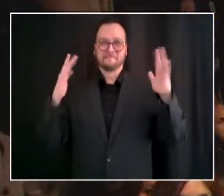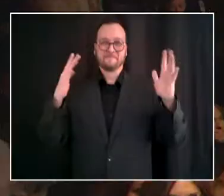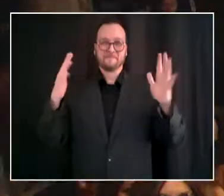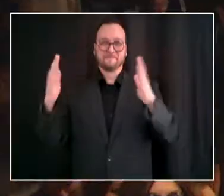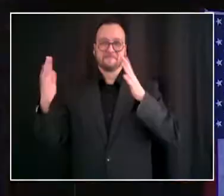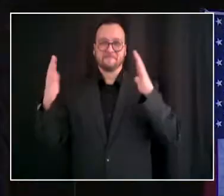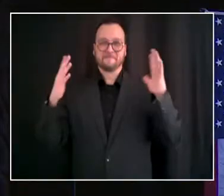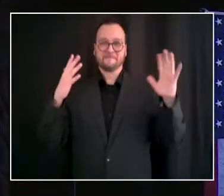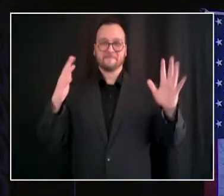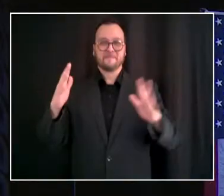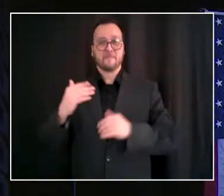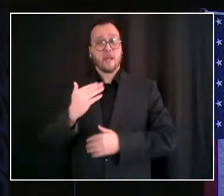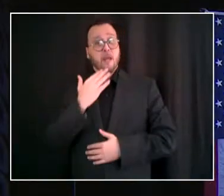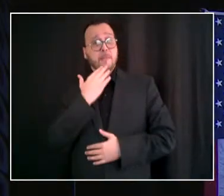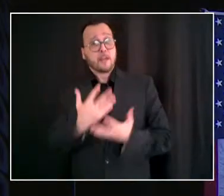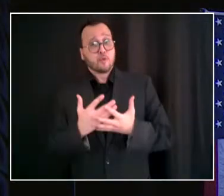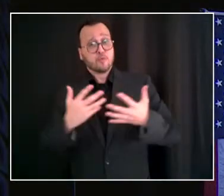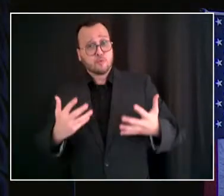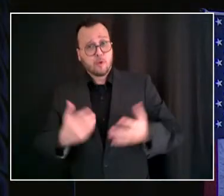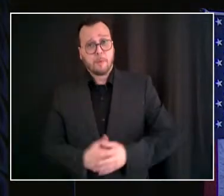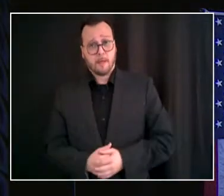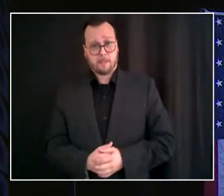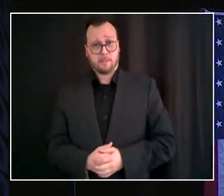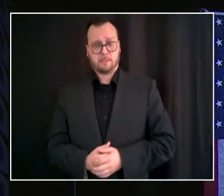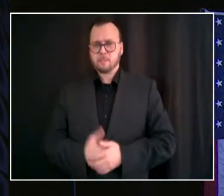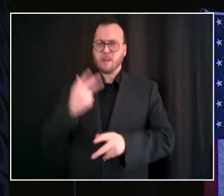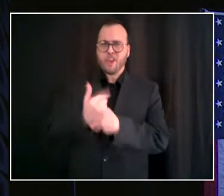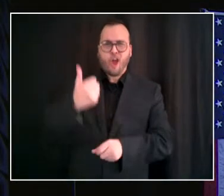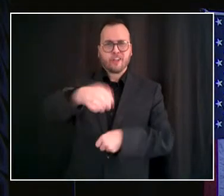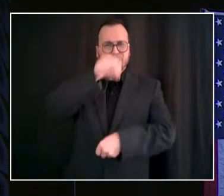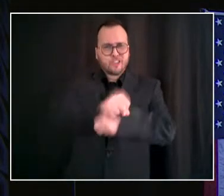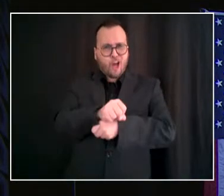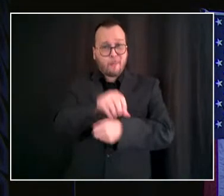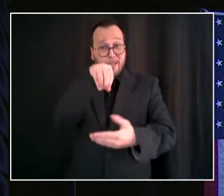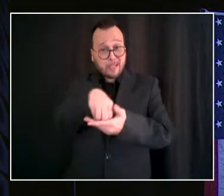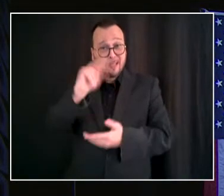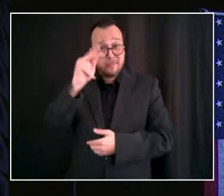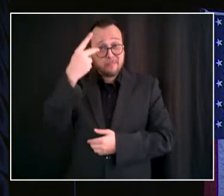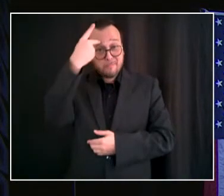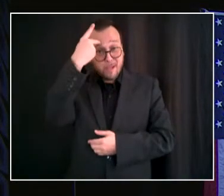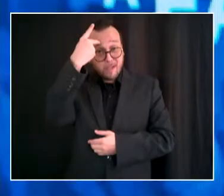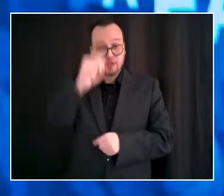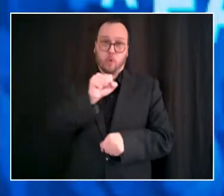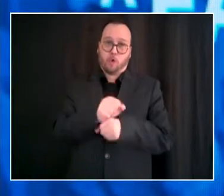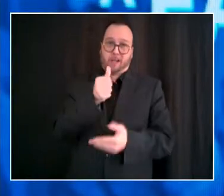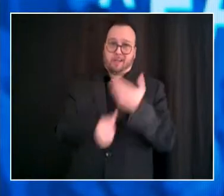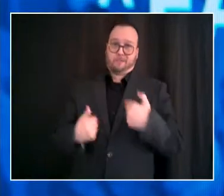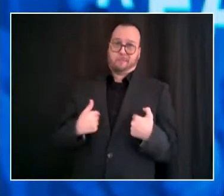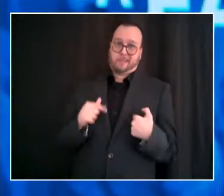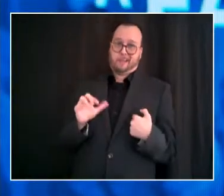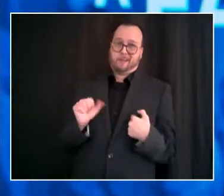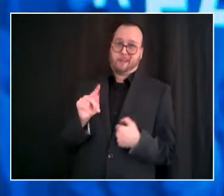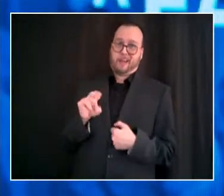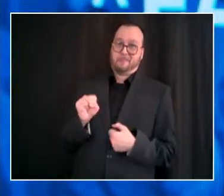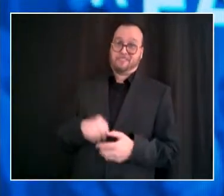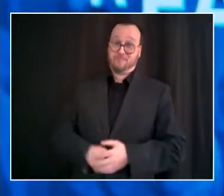Thank you so much. The hardest job in politics is working for Eric Adams.